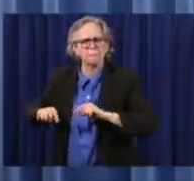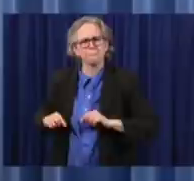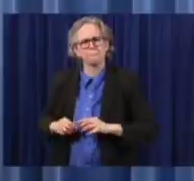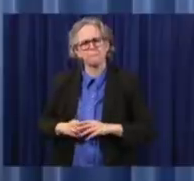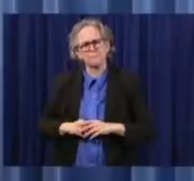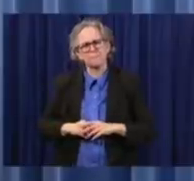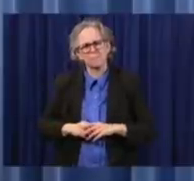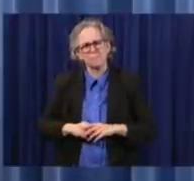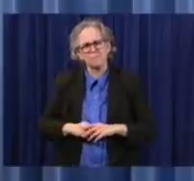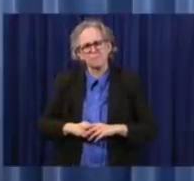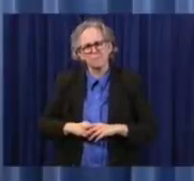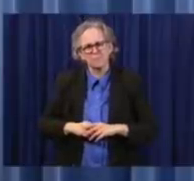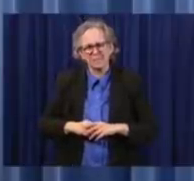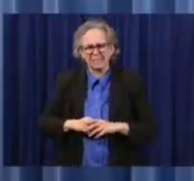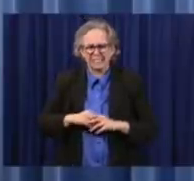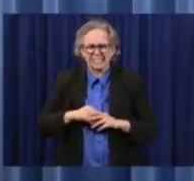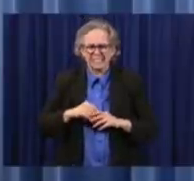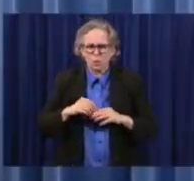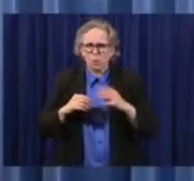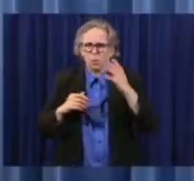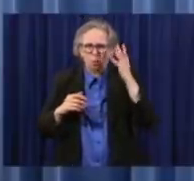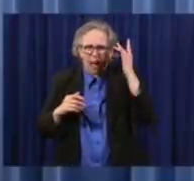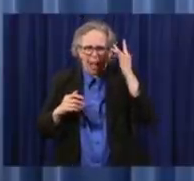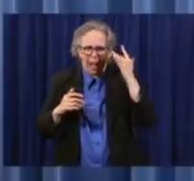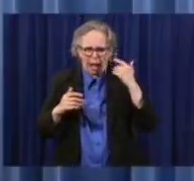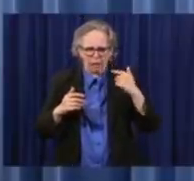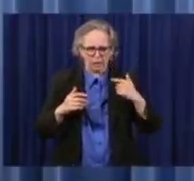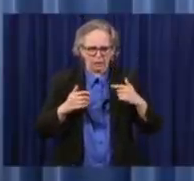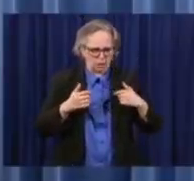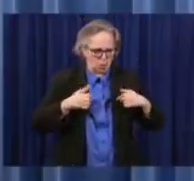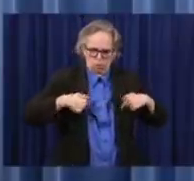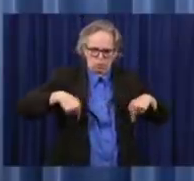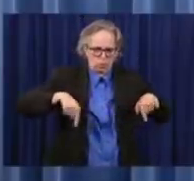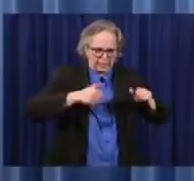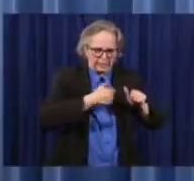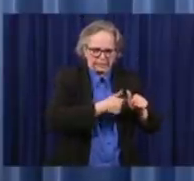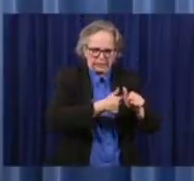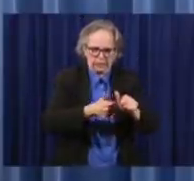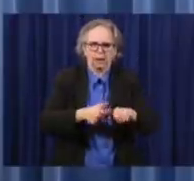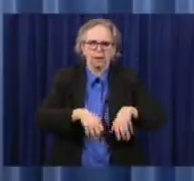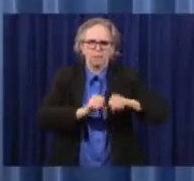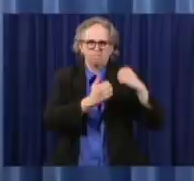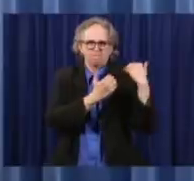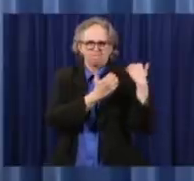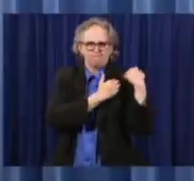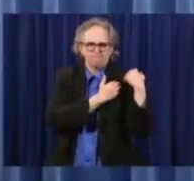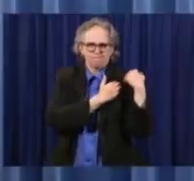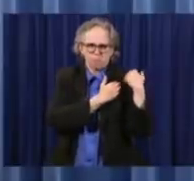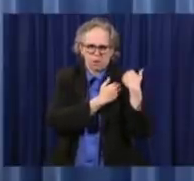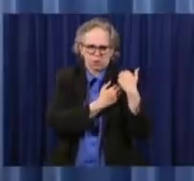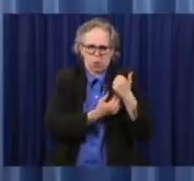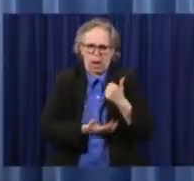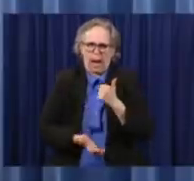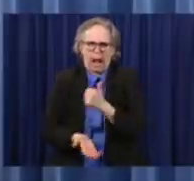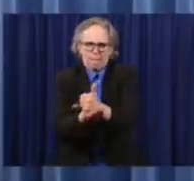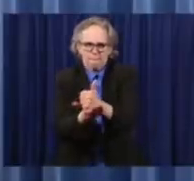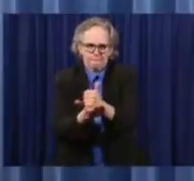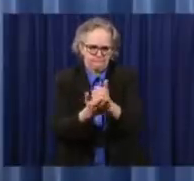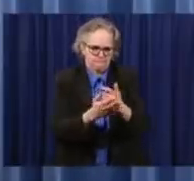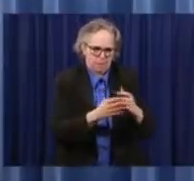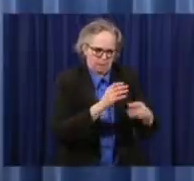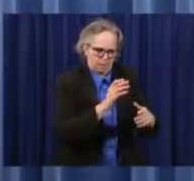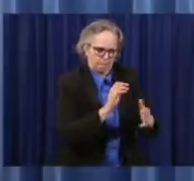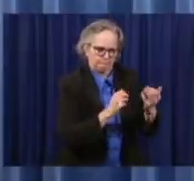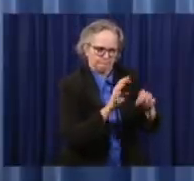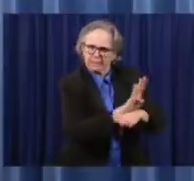that is a responsibility that each one of us has as we go through this. So all the things that we have been